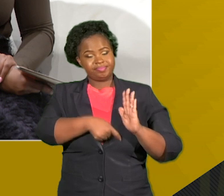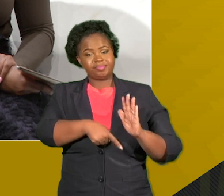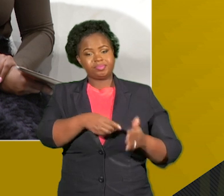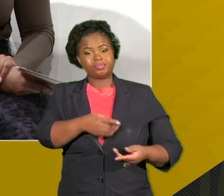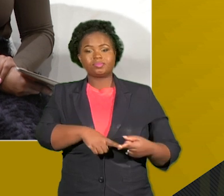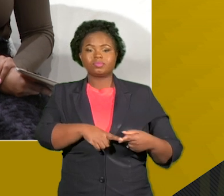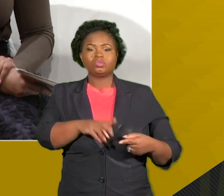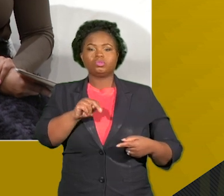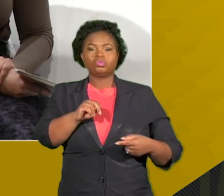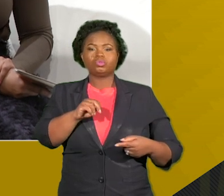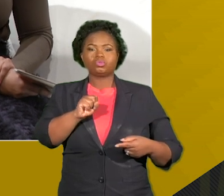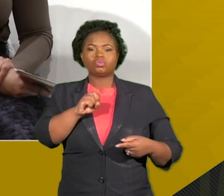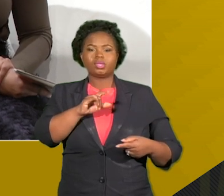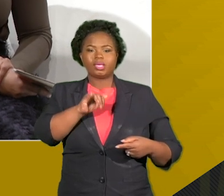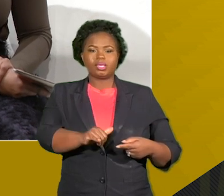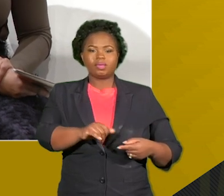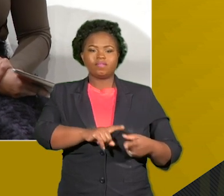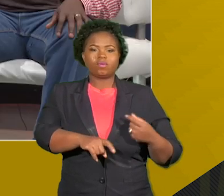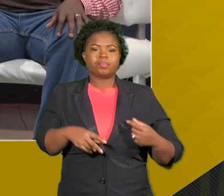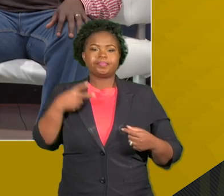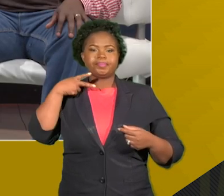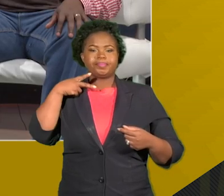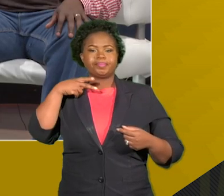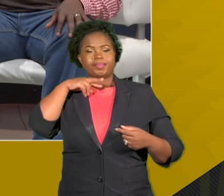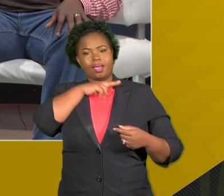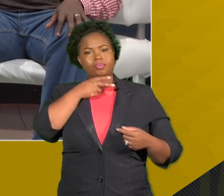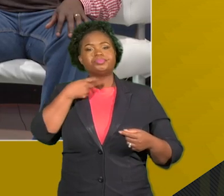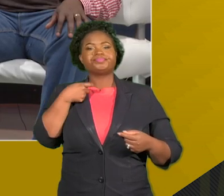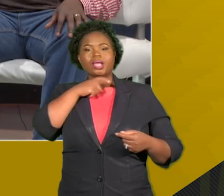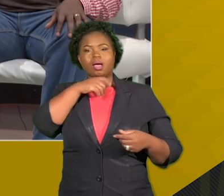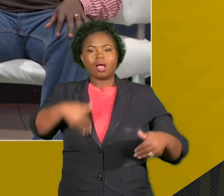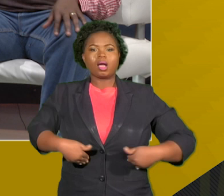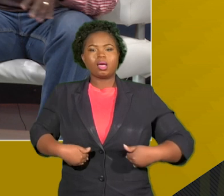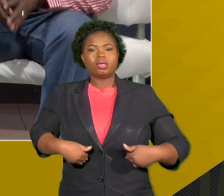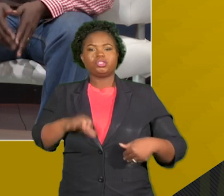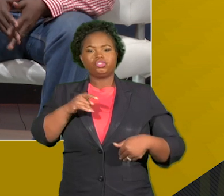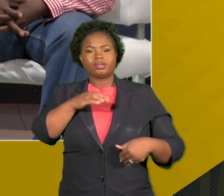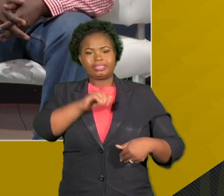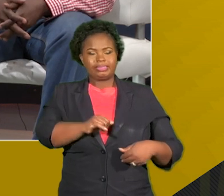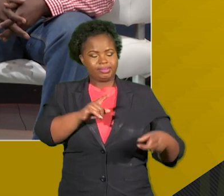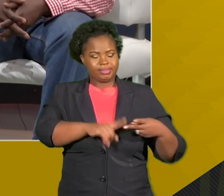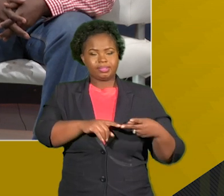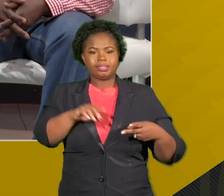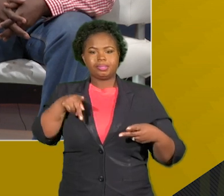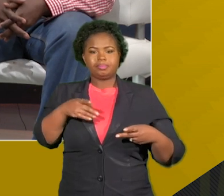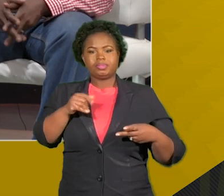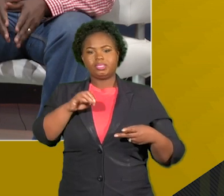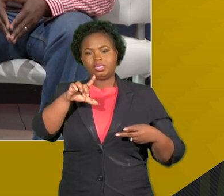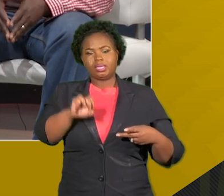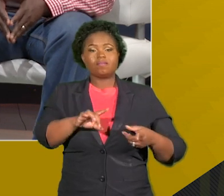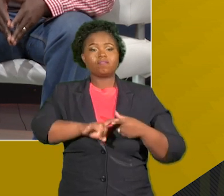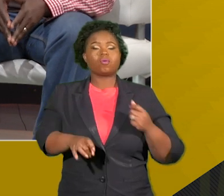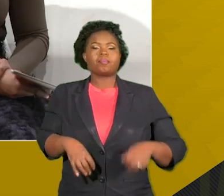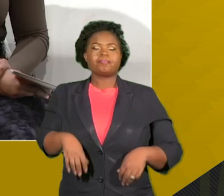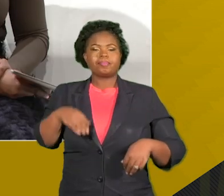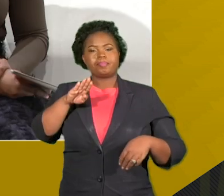have Sunedi Kok from Hannah Charity Oye, Financial Director. Welcome to Daily Thetha. Thank you very much. As well as Usisu Phindile Ndlovu from Ipeki Zizo